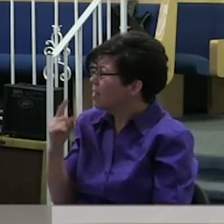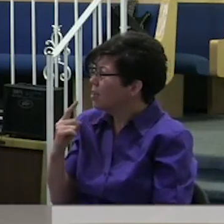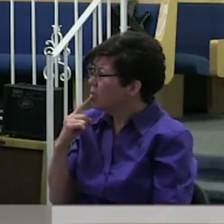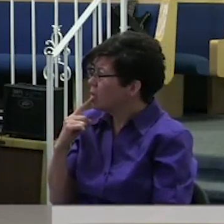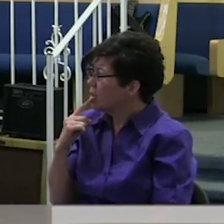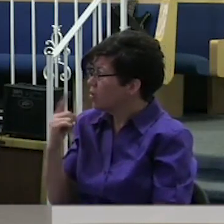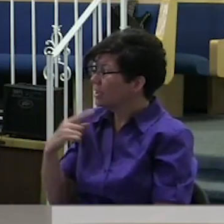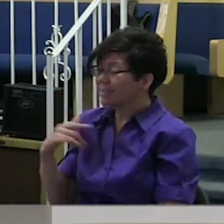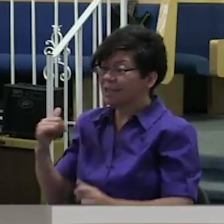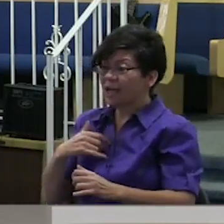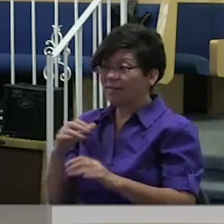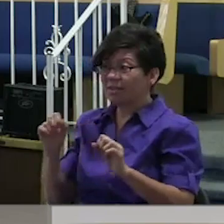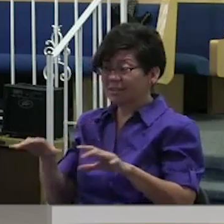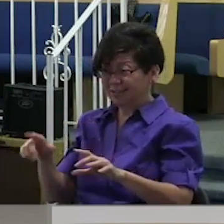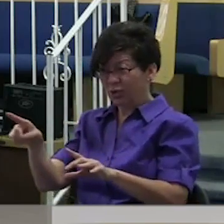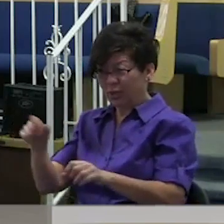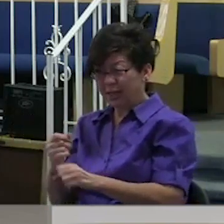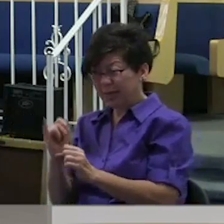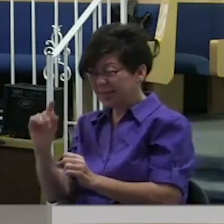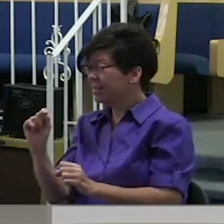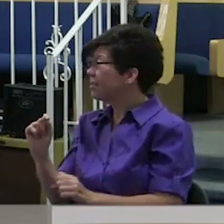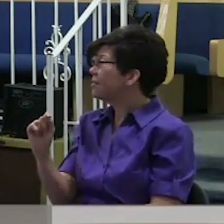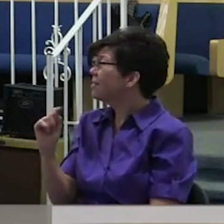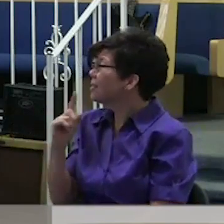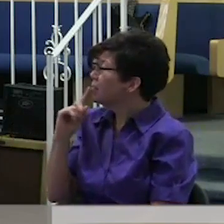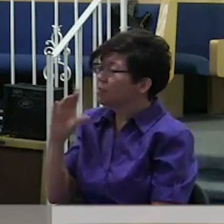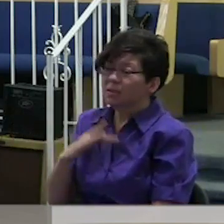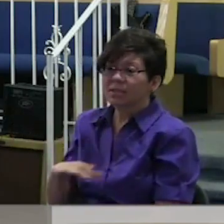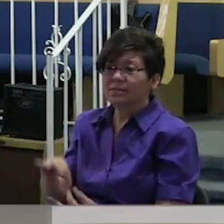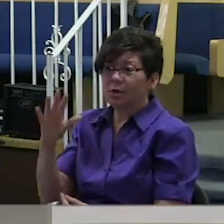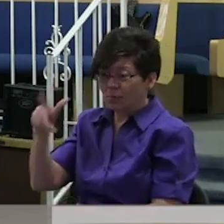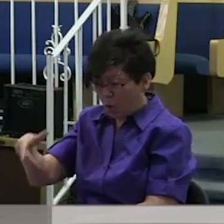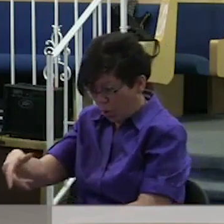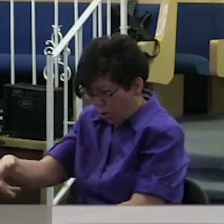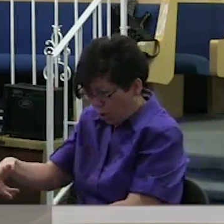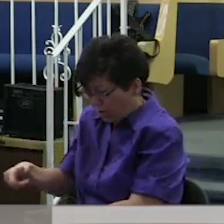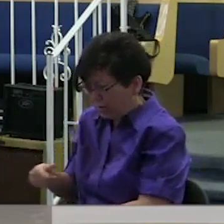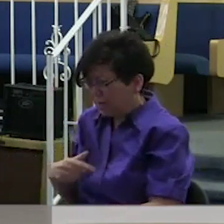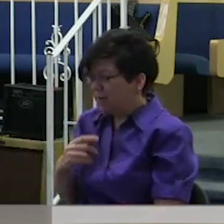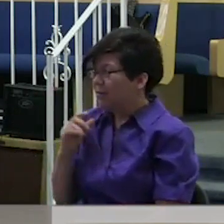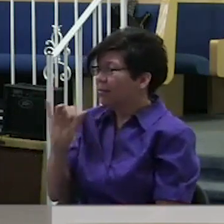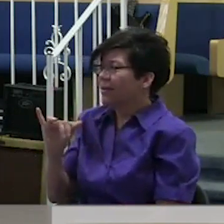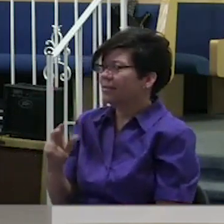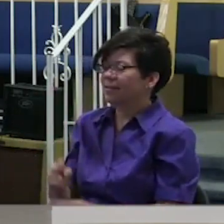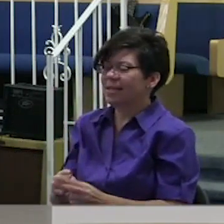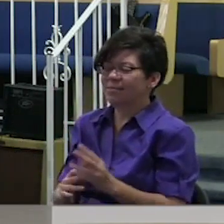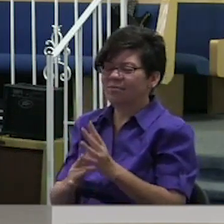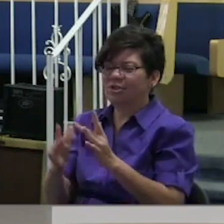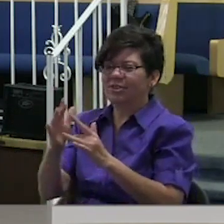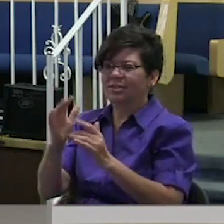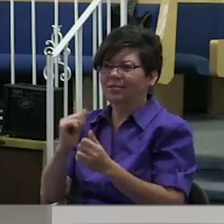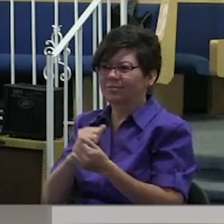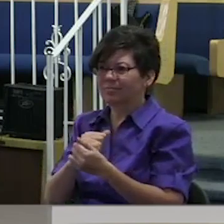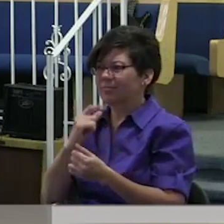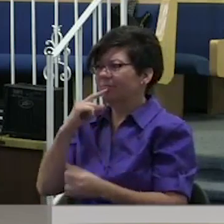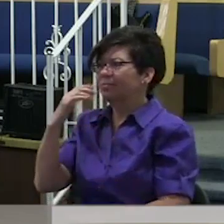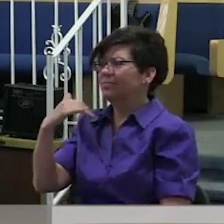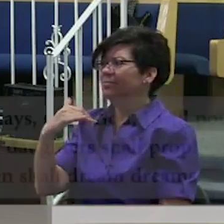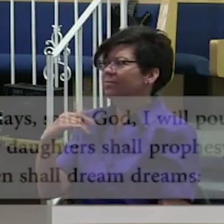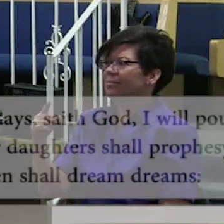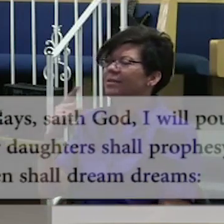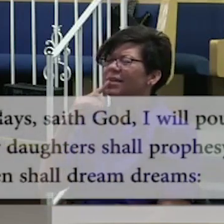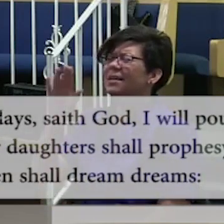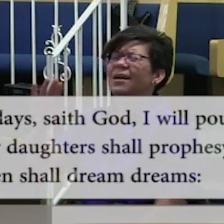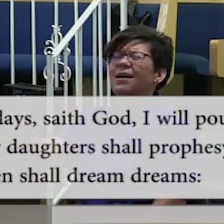got a chance to make it. He's still pouring out his spirit. Oh, bless the name of Jesus. Oh, so he had to